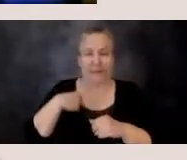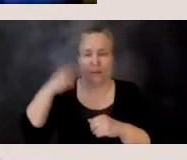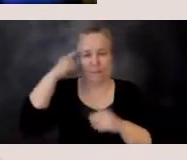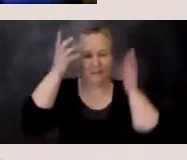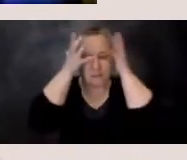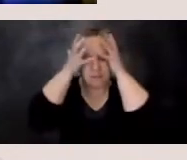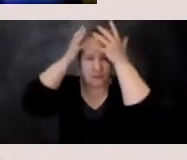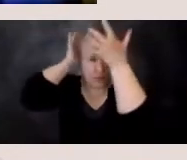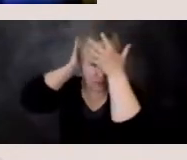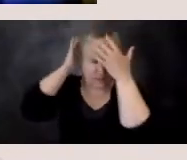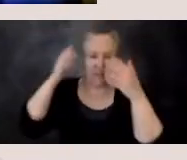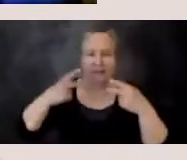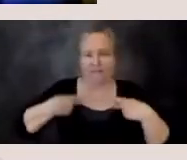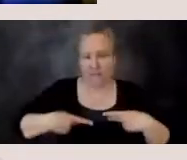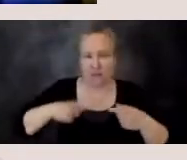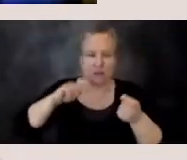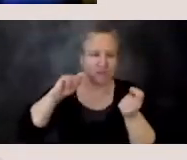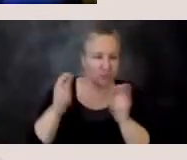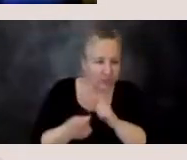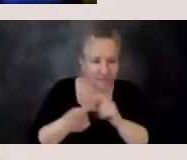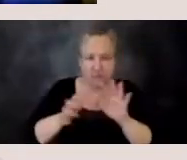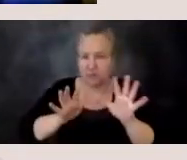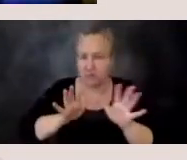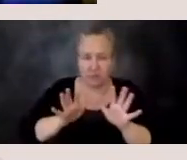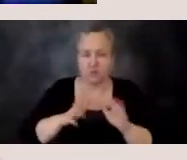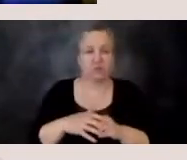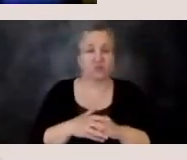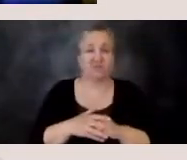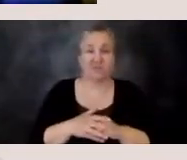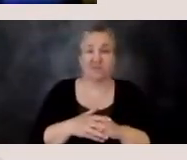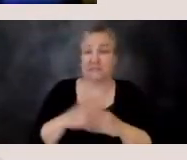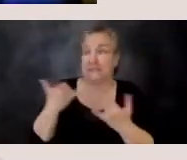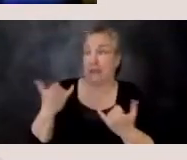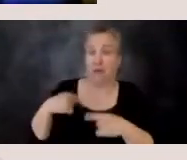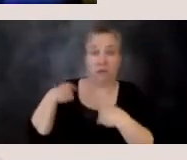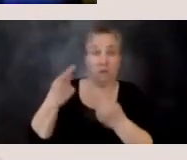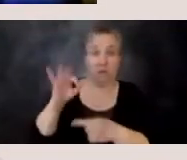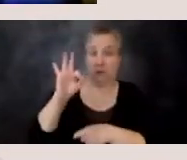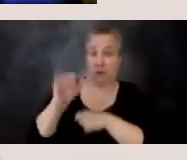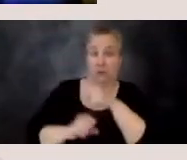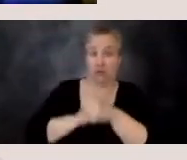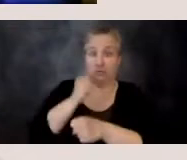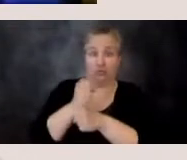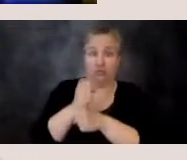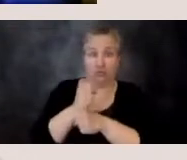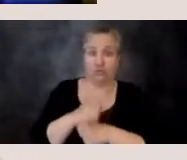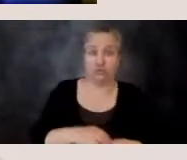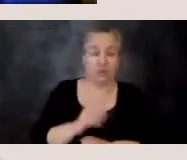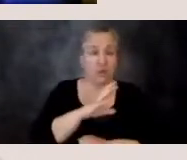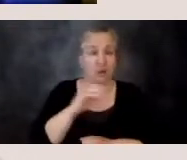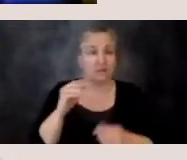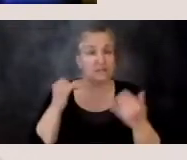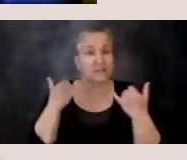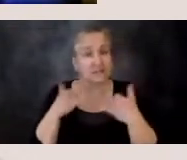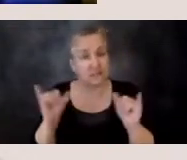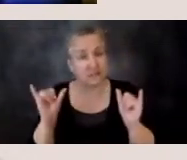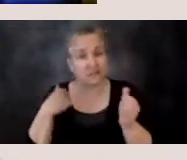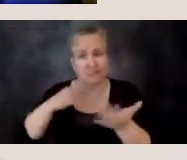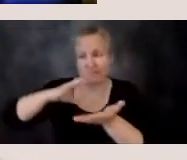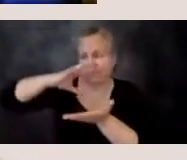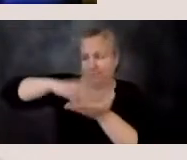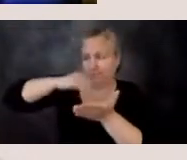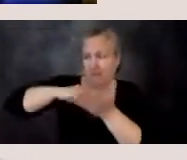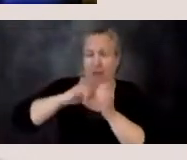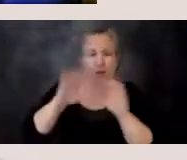of course, but it's been 9 years and still learning to